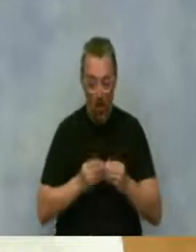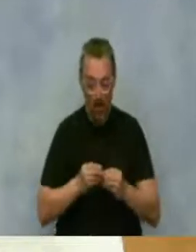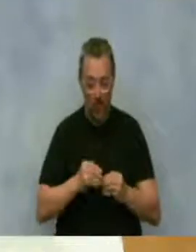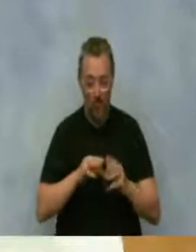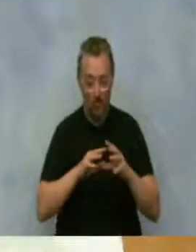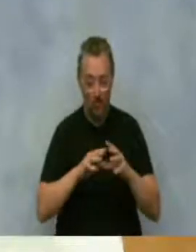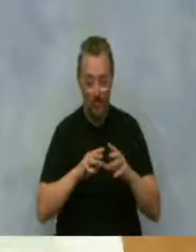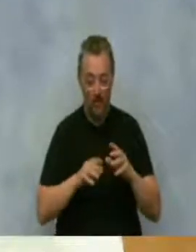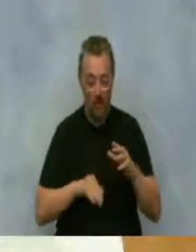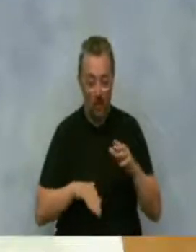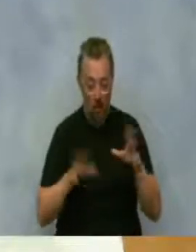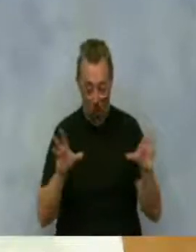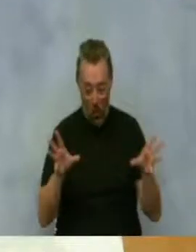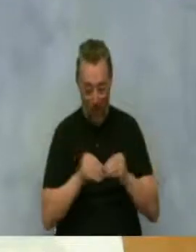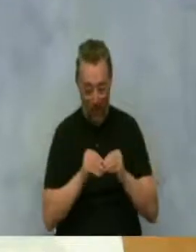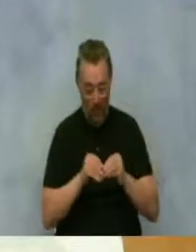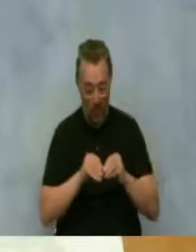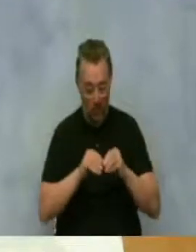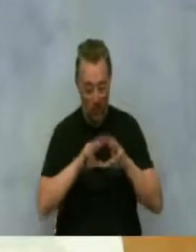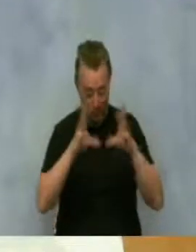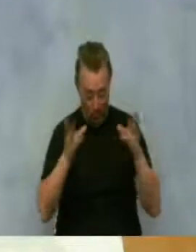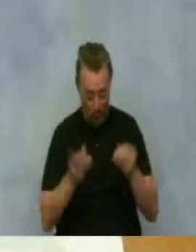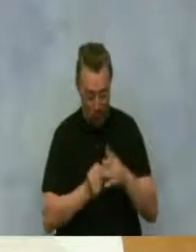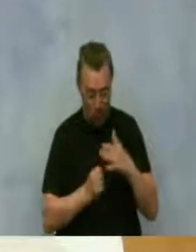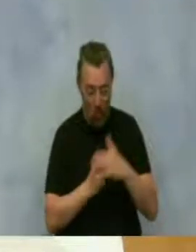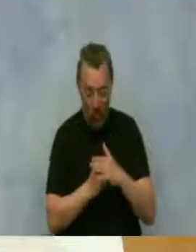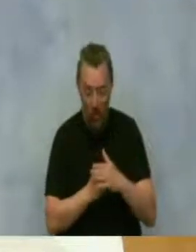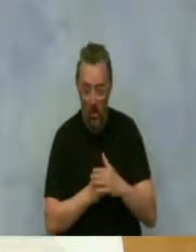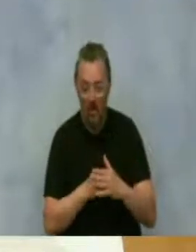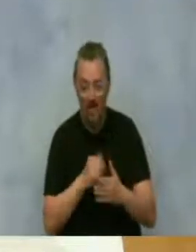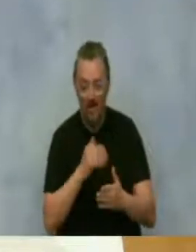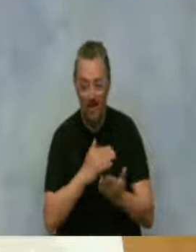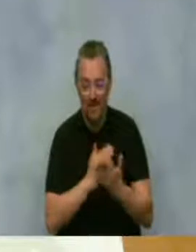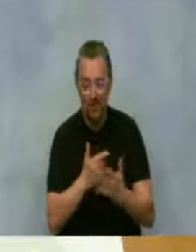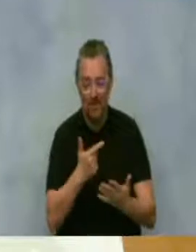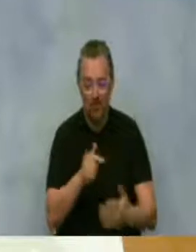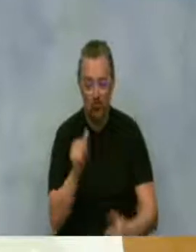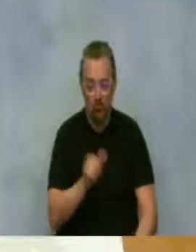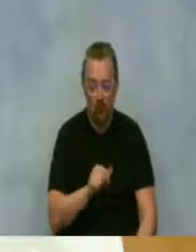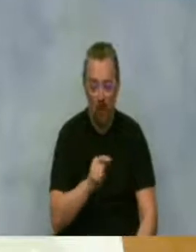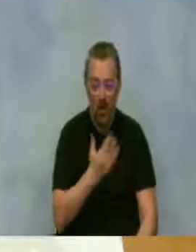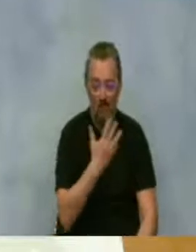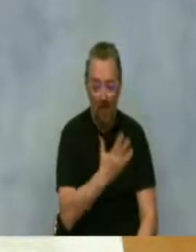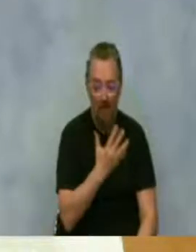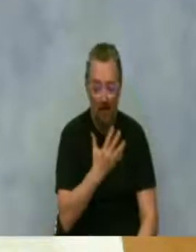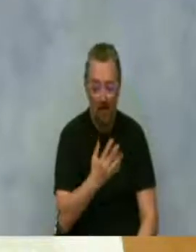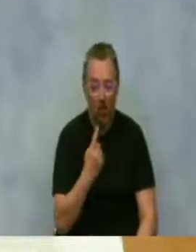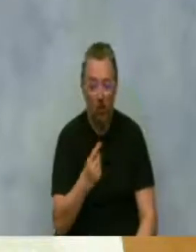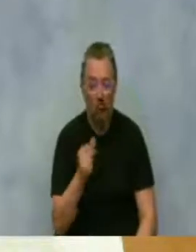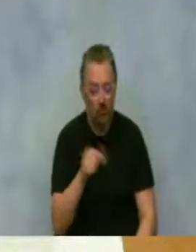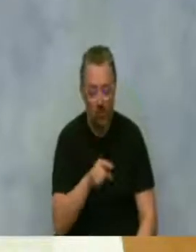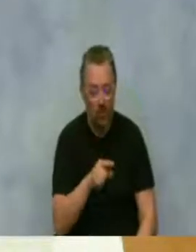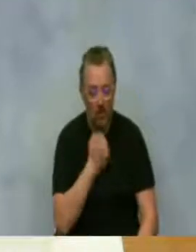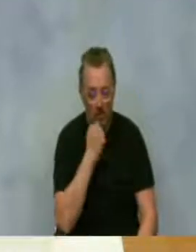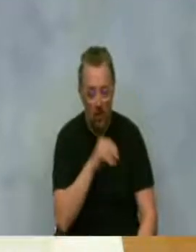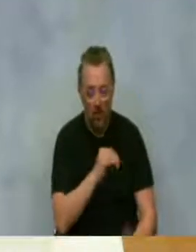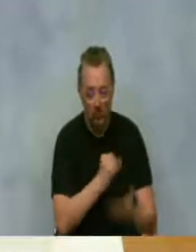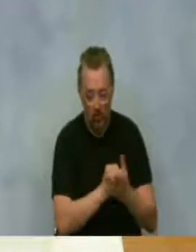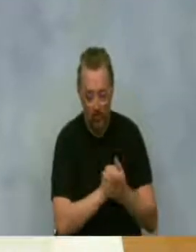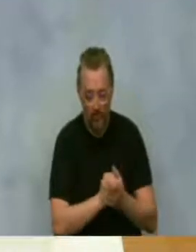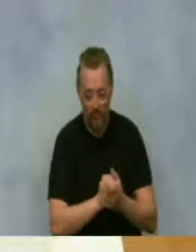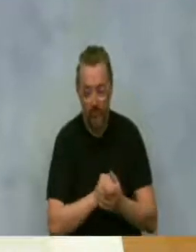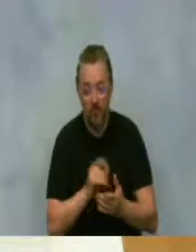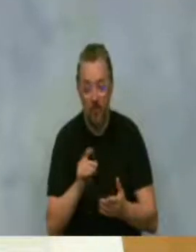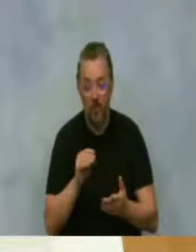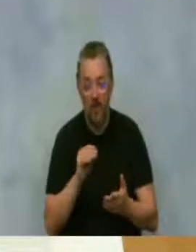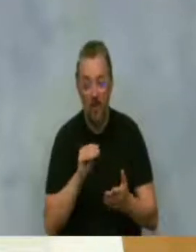and the RSL figure, as reported in Section 7 and Appendix 1, should be 551. As noted in Sections